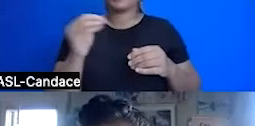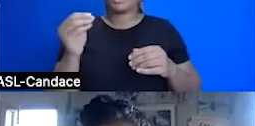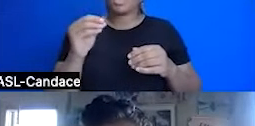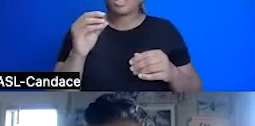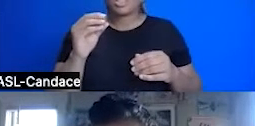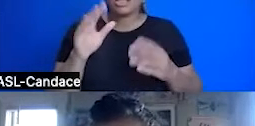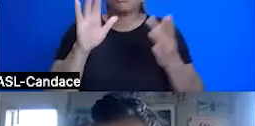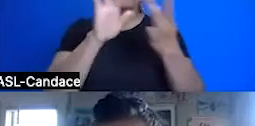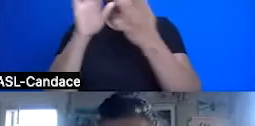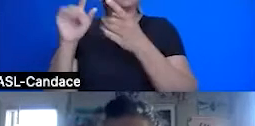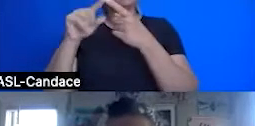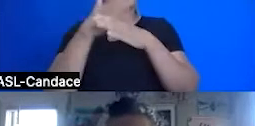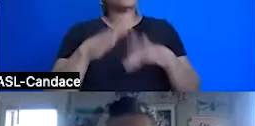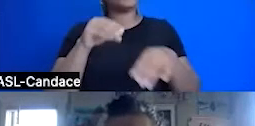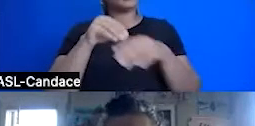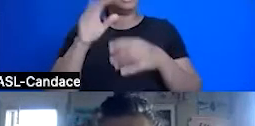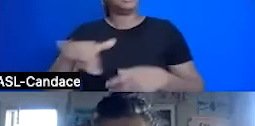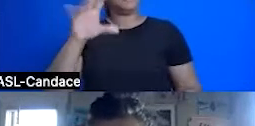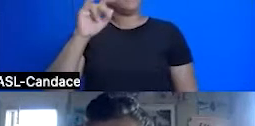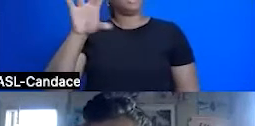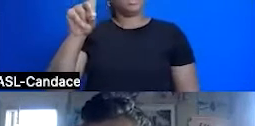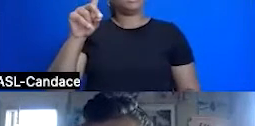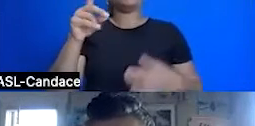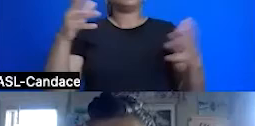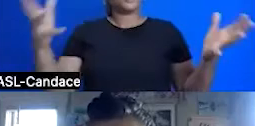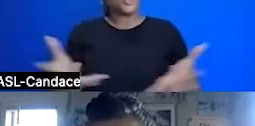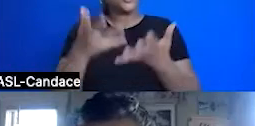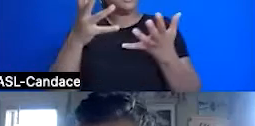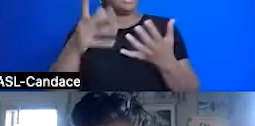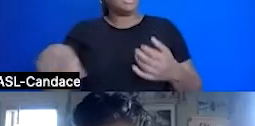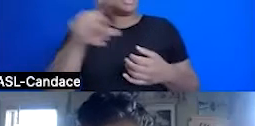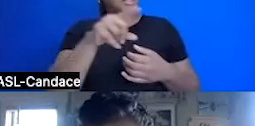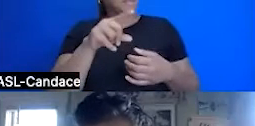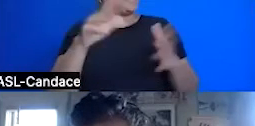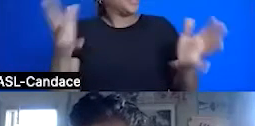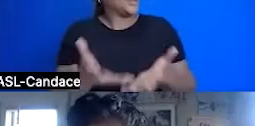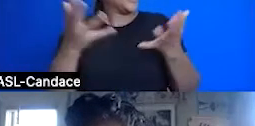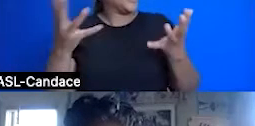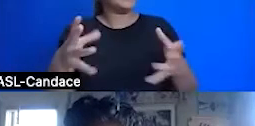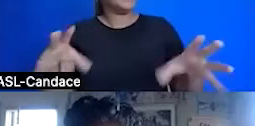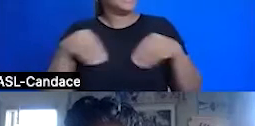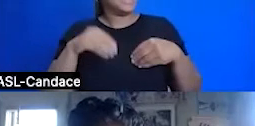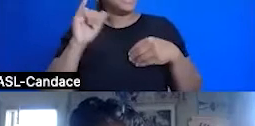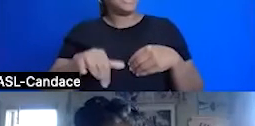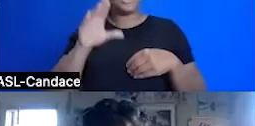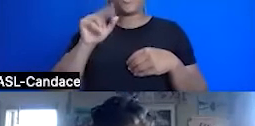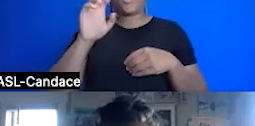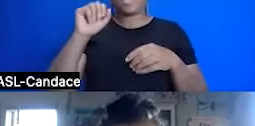to partners in the field to prompt them, to urge them, to encourage them to adopt the core app into their